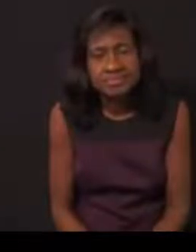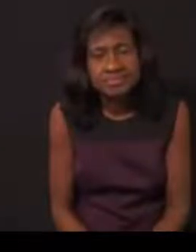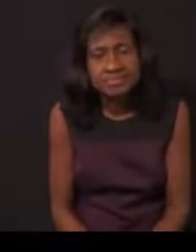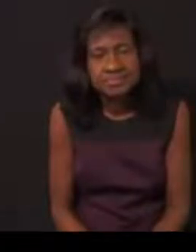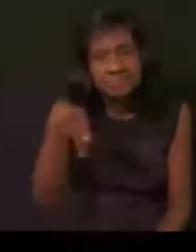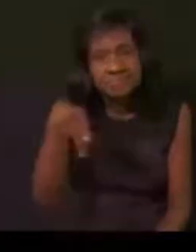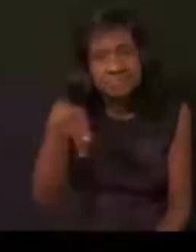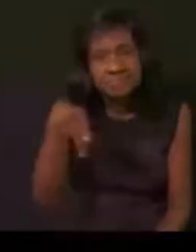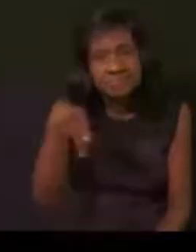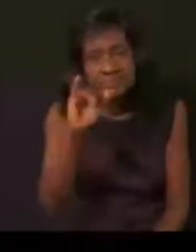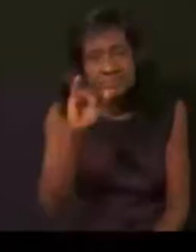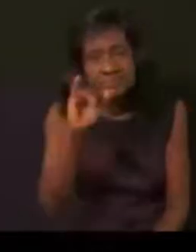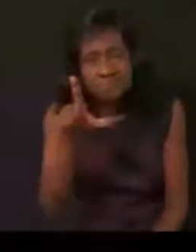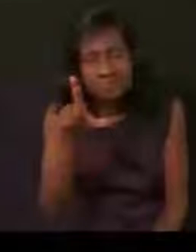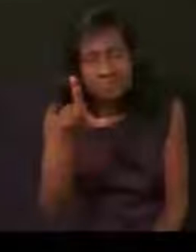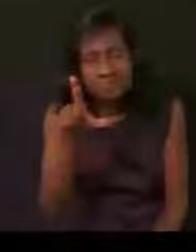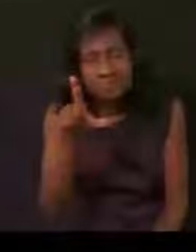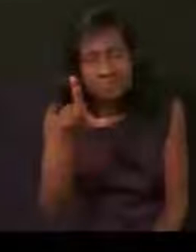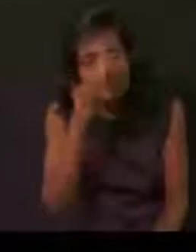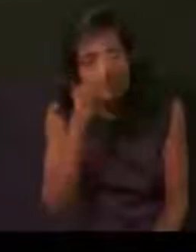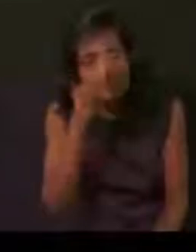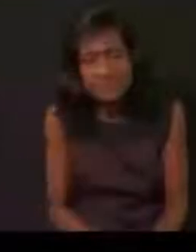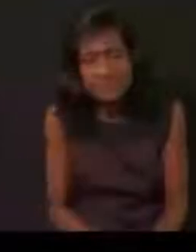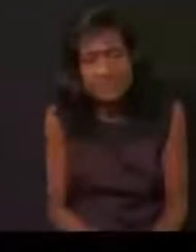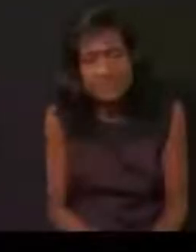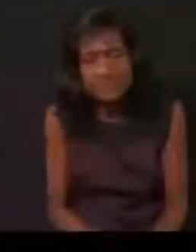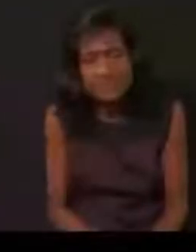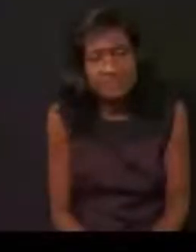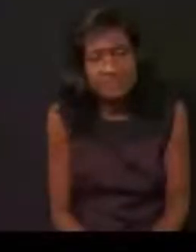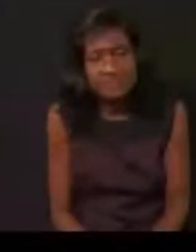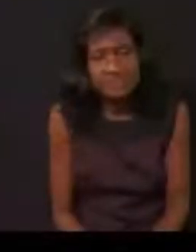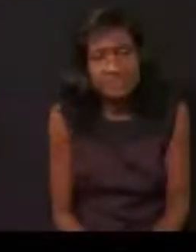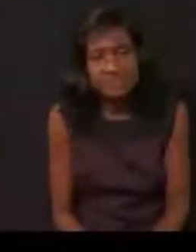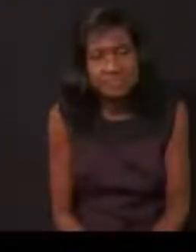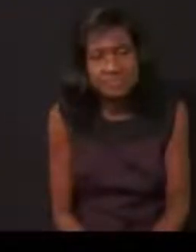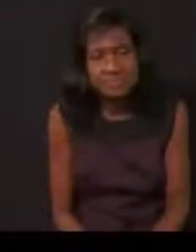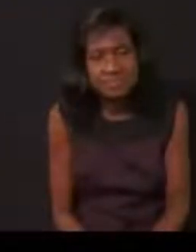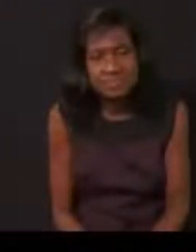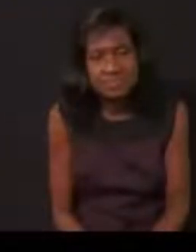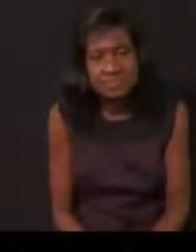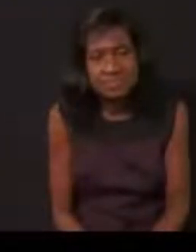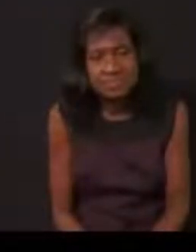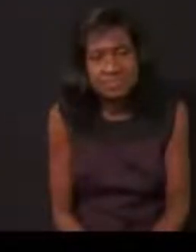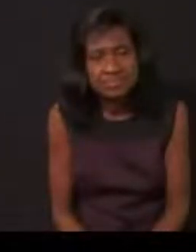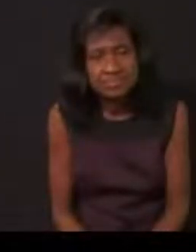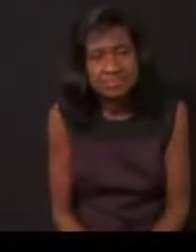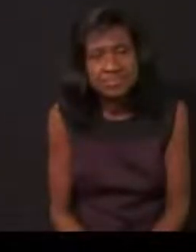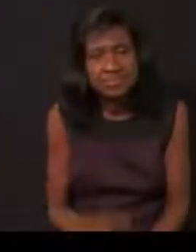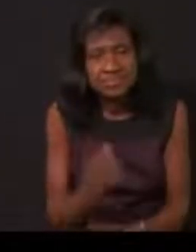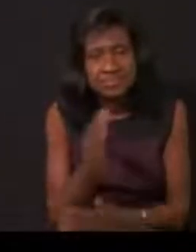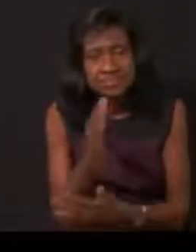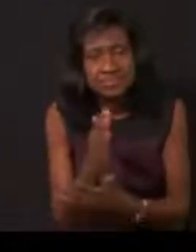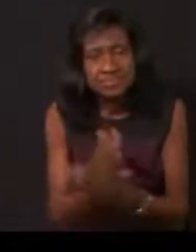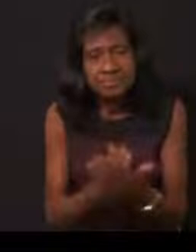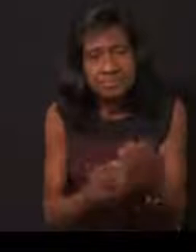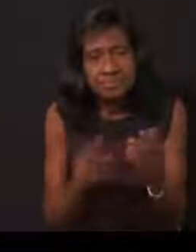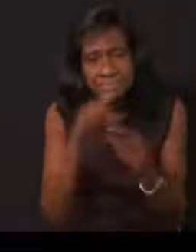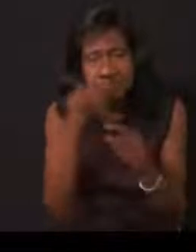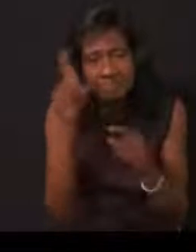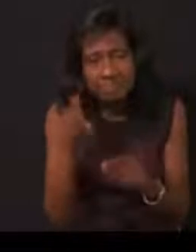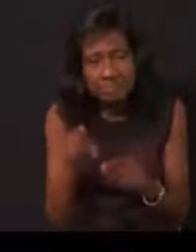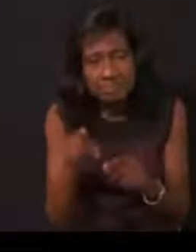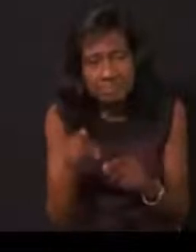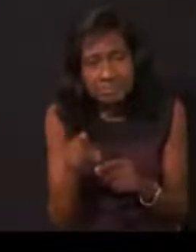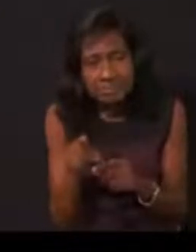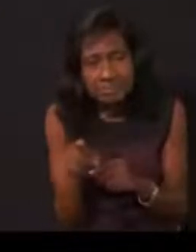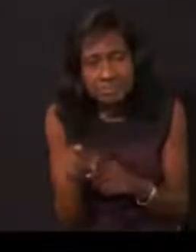Thank you very much. Can you guys hear me okay? We can. Okay. So a couple different questions. I think the